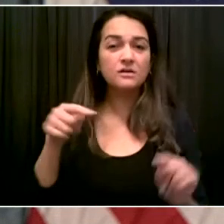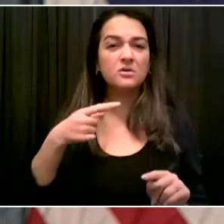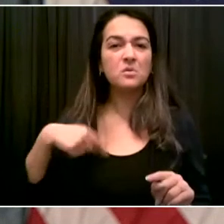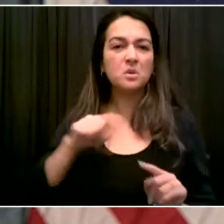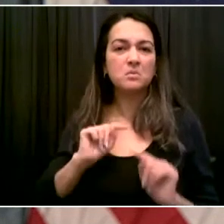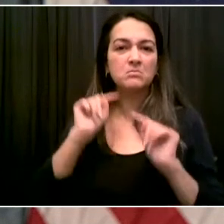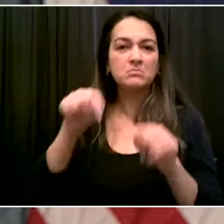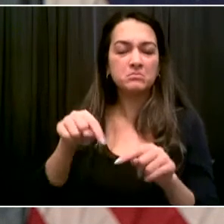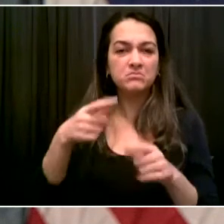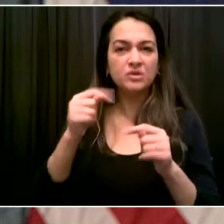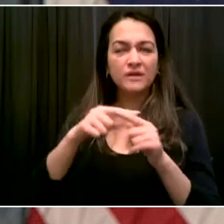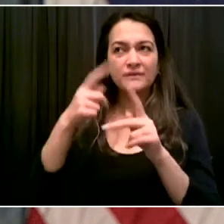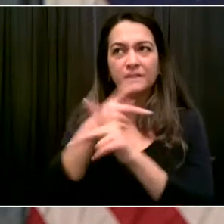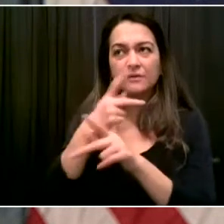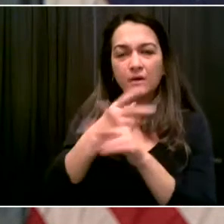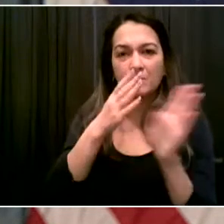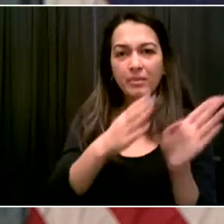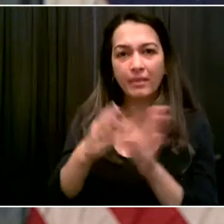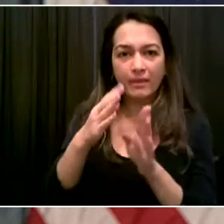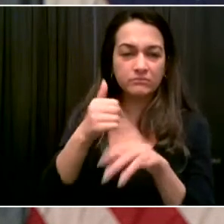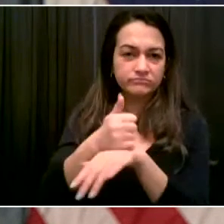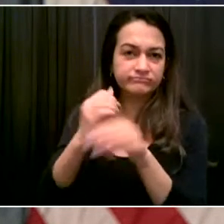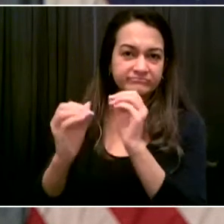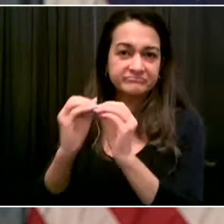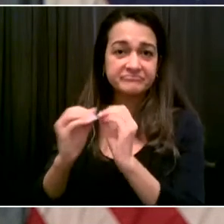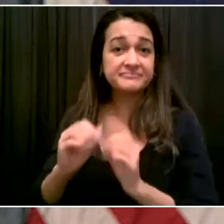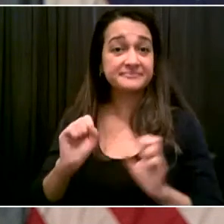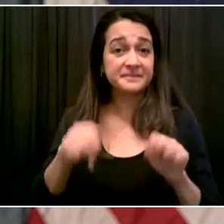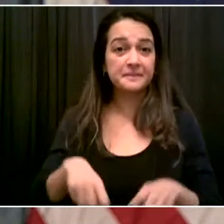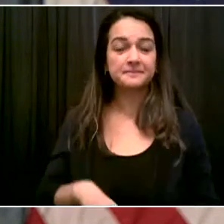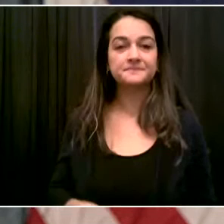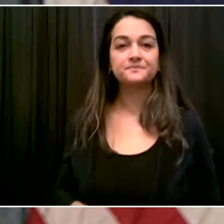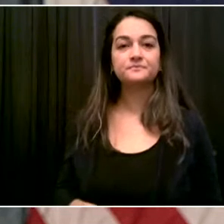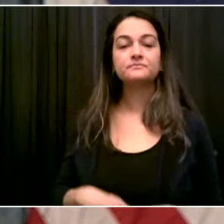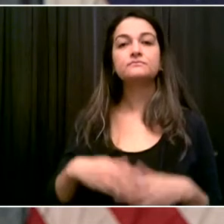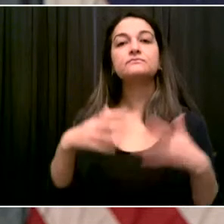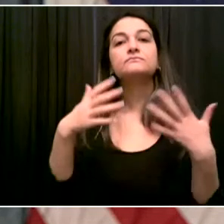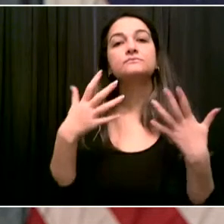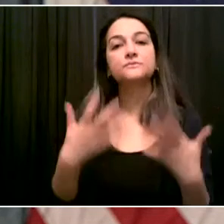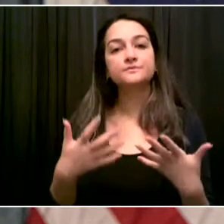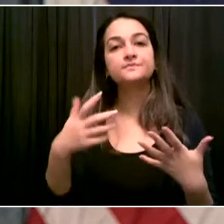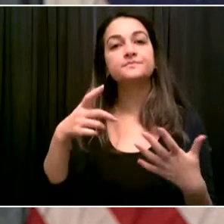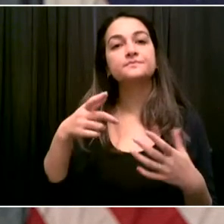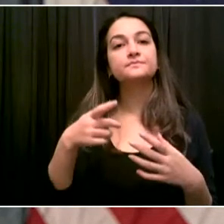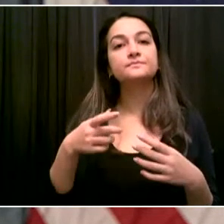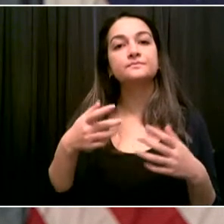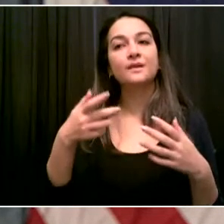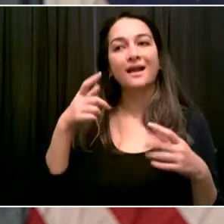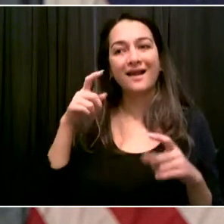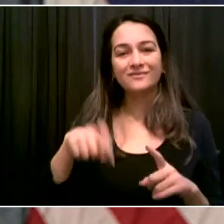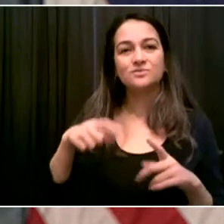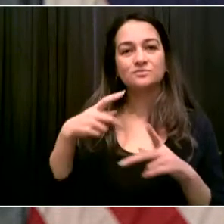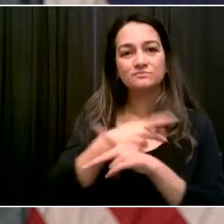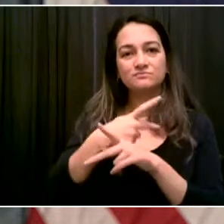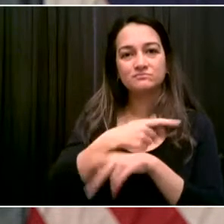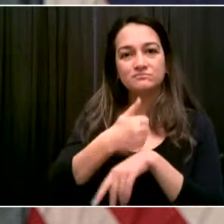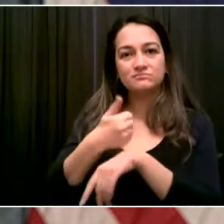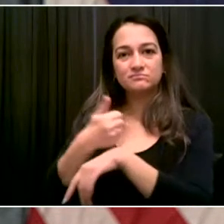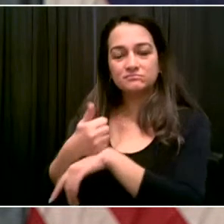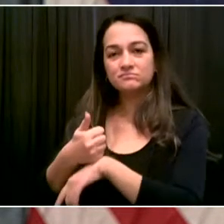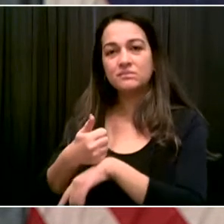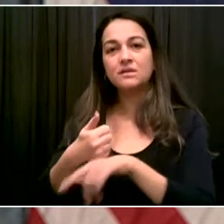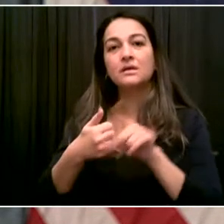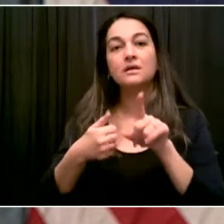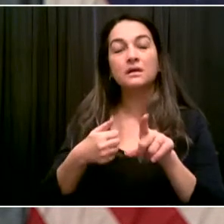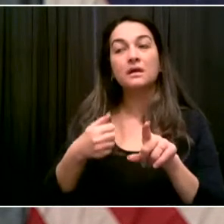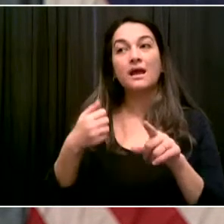repairing those. And when we're doing that, that is going to involve some closures and some delays. We're going to try to do what we can overnight